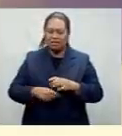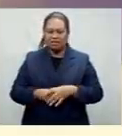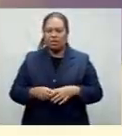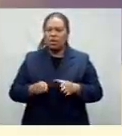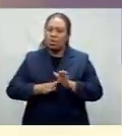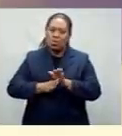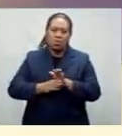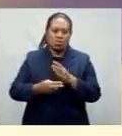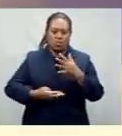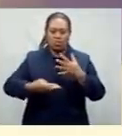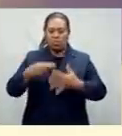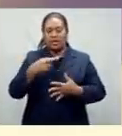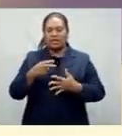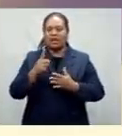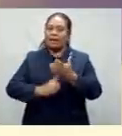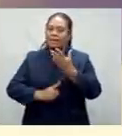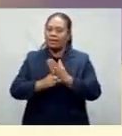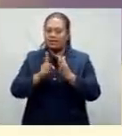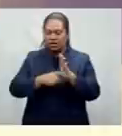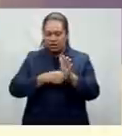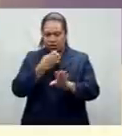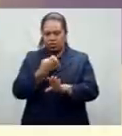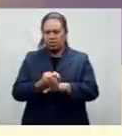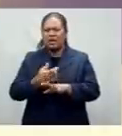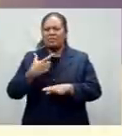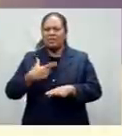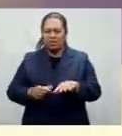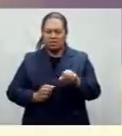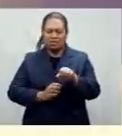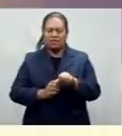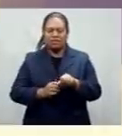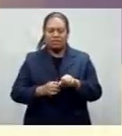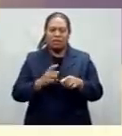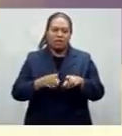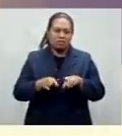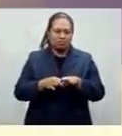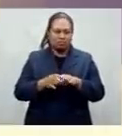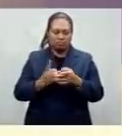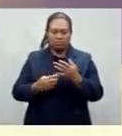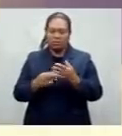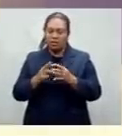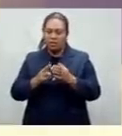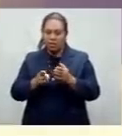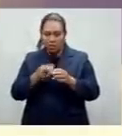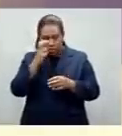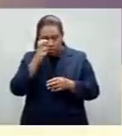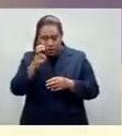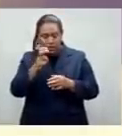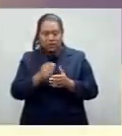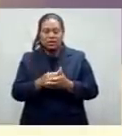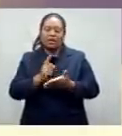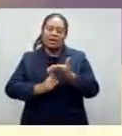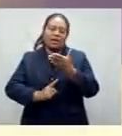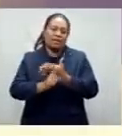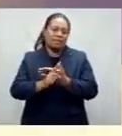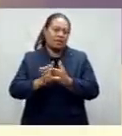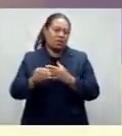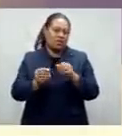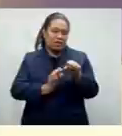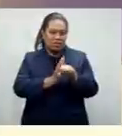years in June, as the easing of more coronavirus restrictions brought life back to the bloc's dominant service